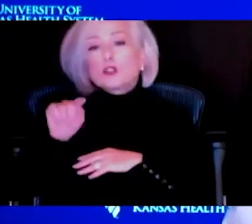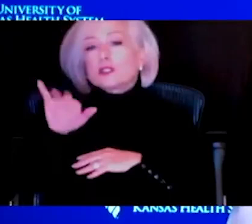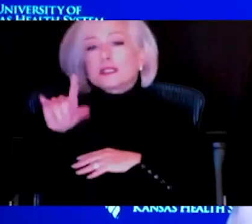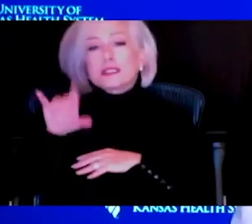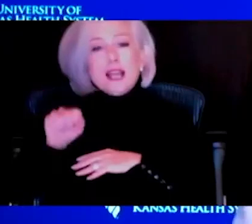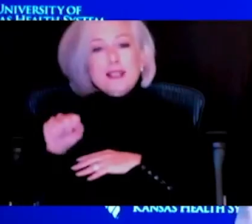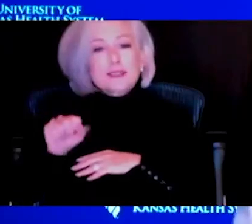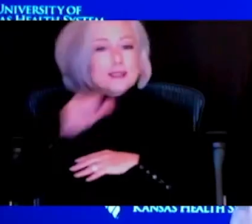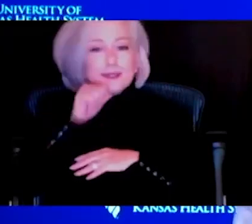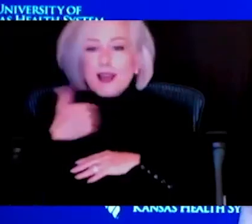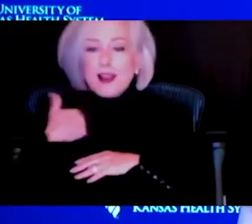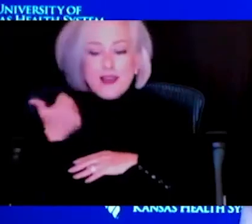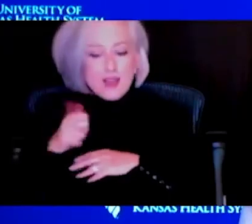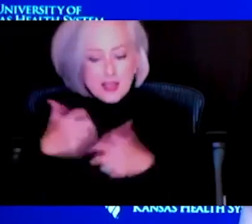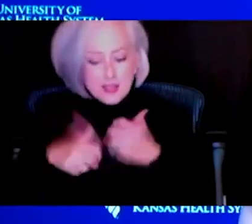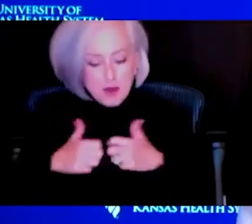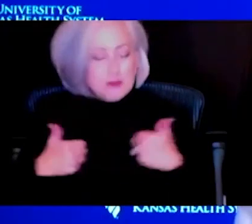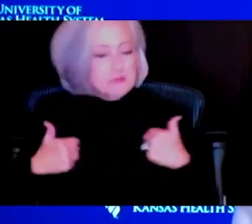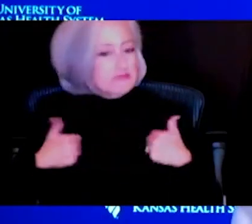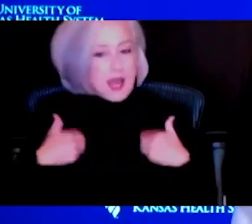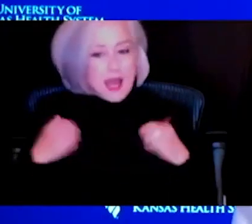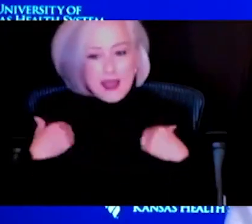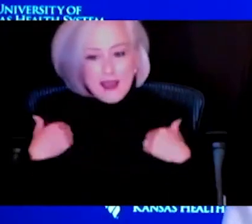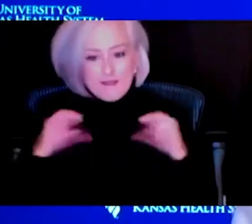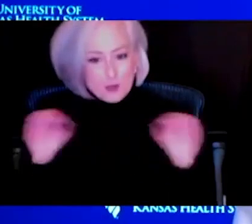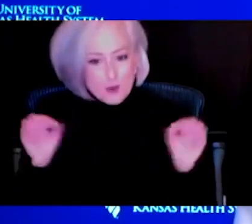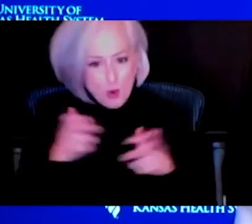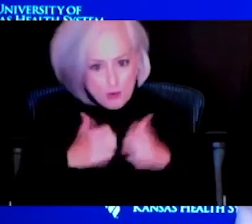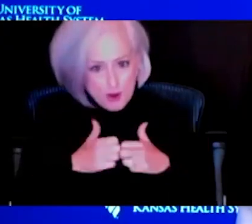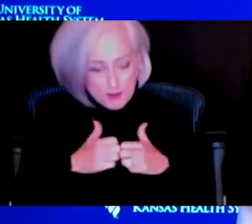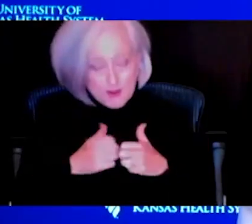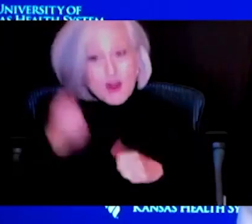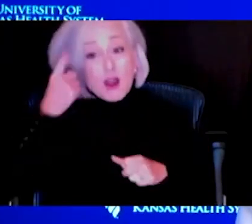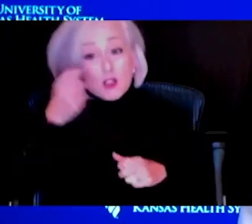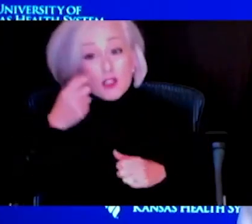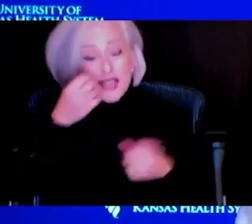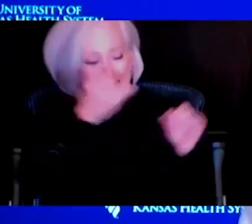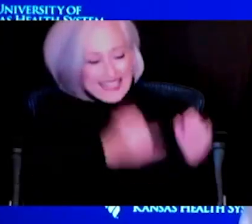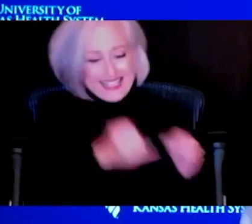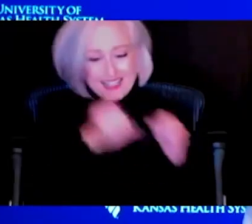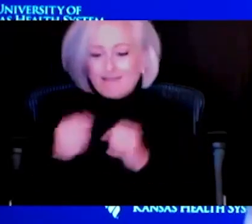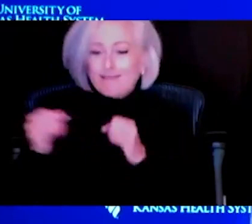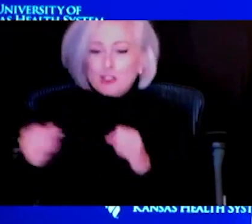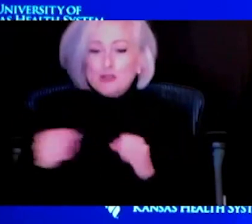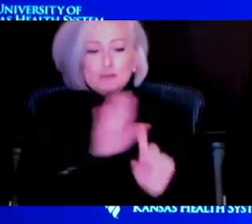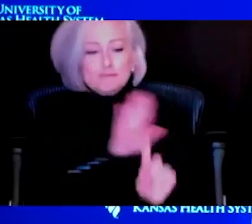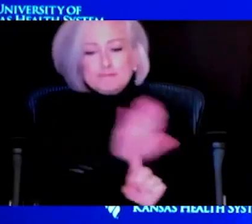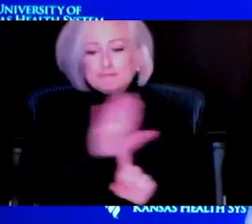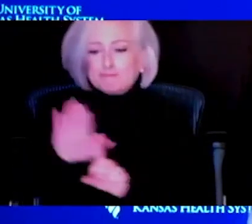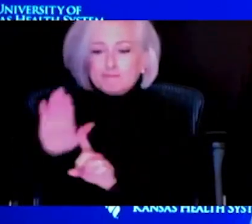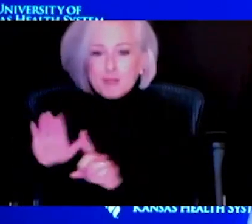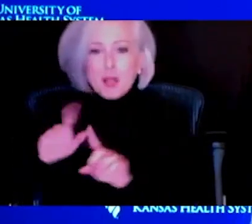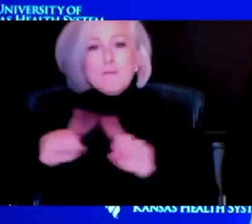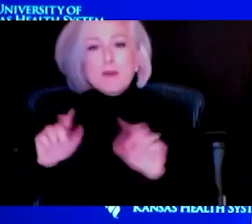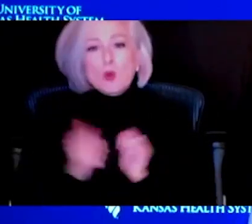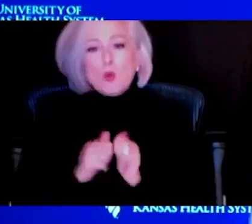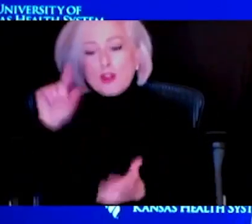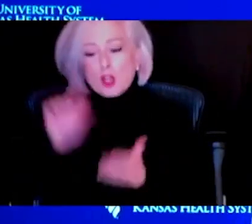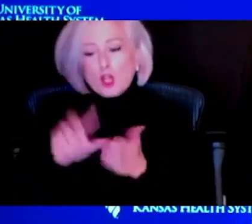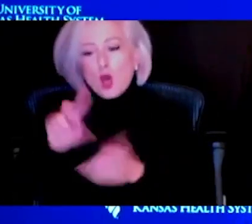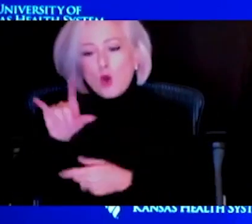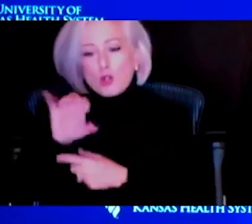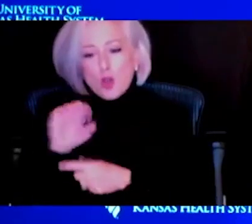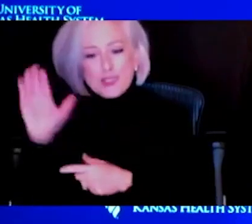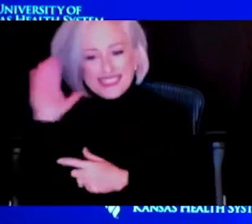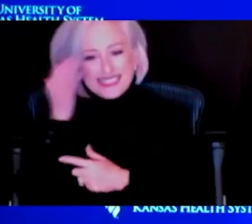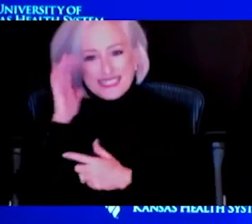that dose. I didn't have any problems. It is individualized, but going with that lower dose does seem to help with